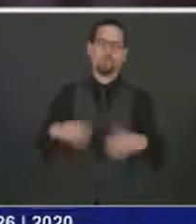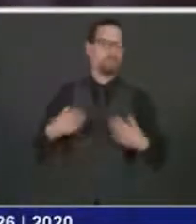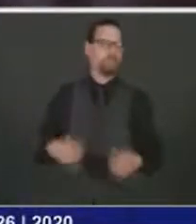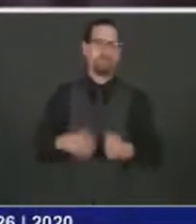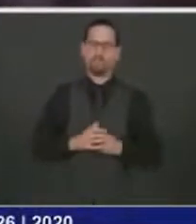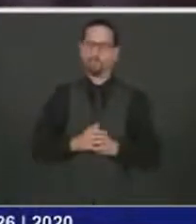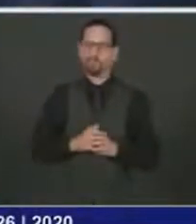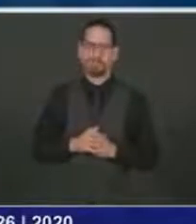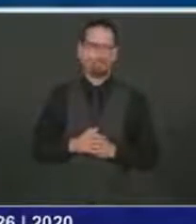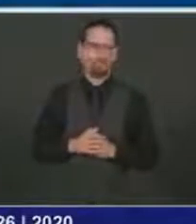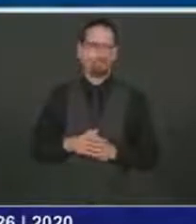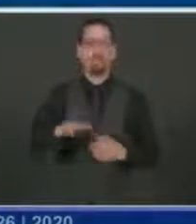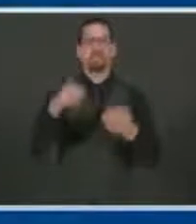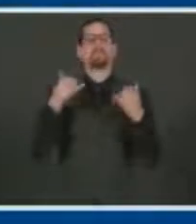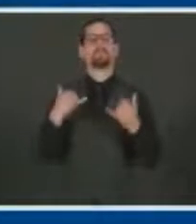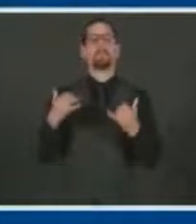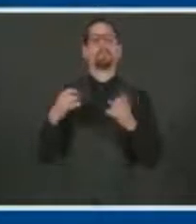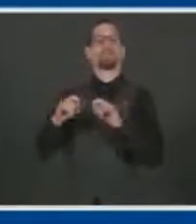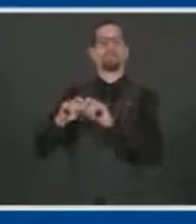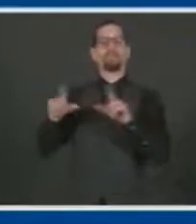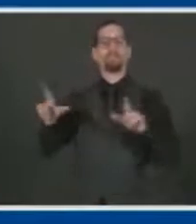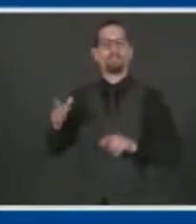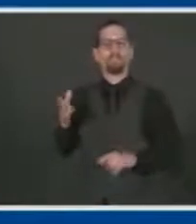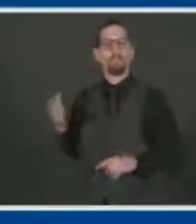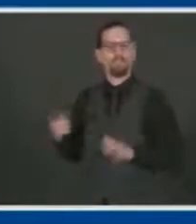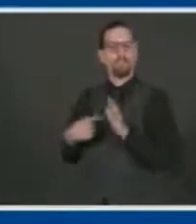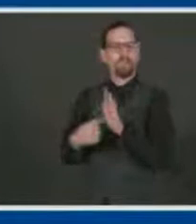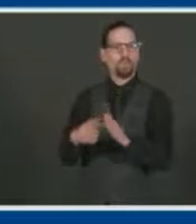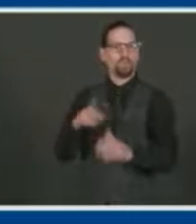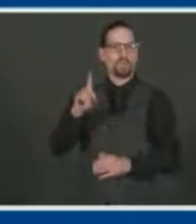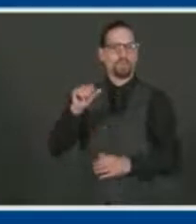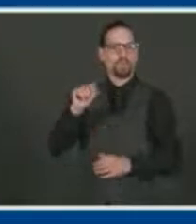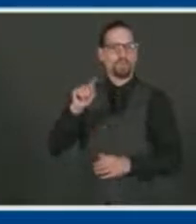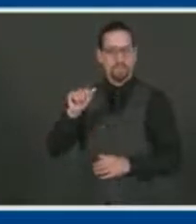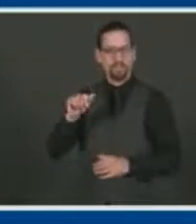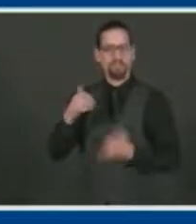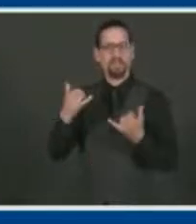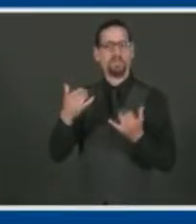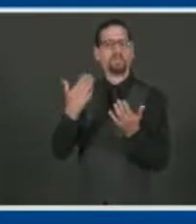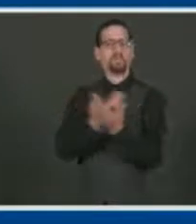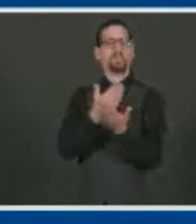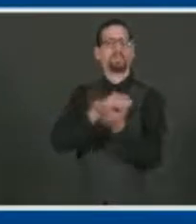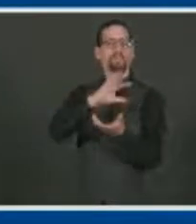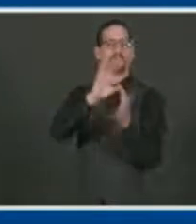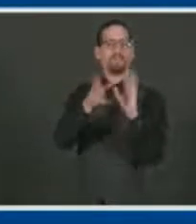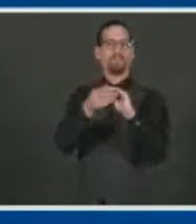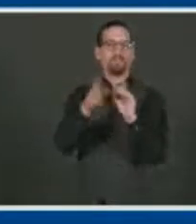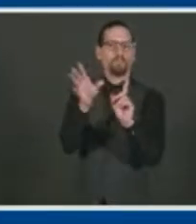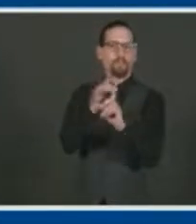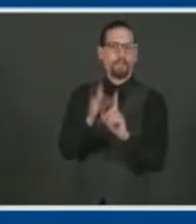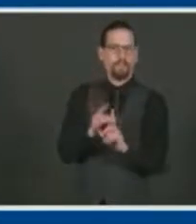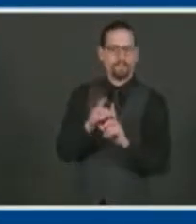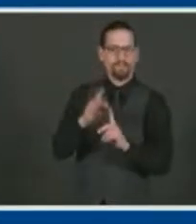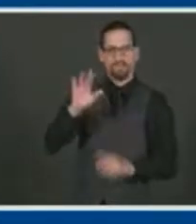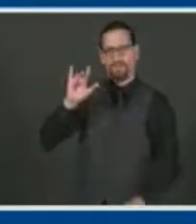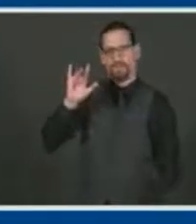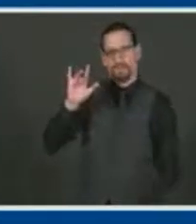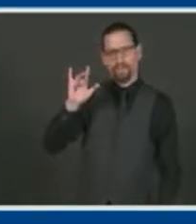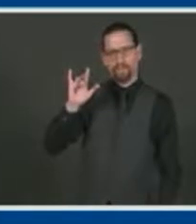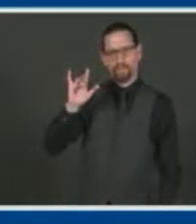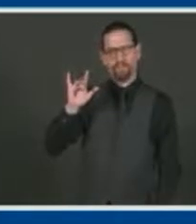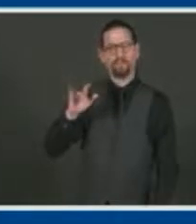In terms of numbers for today, we have 25 new cases to report. There are 91 people